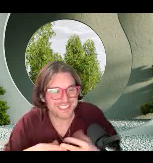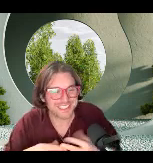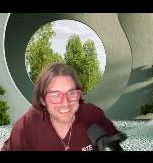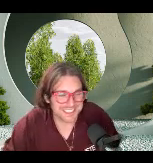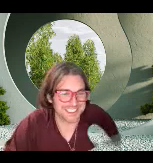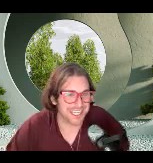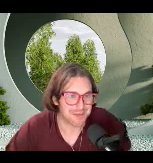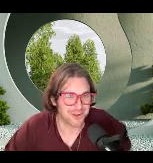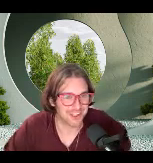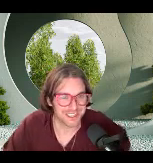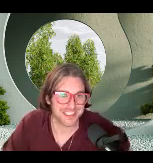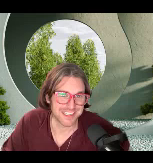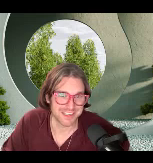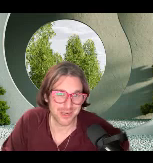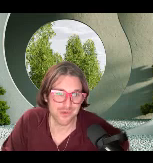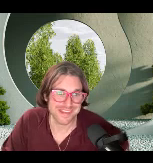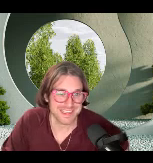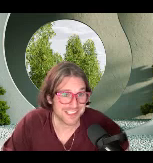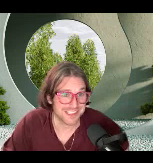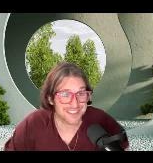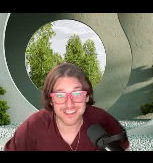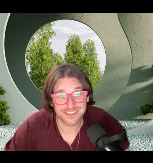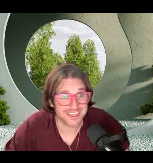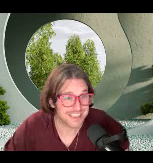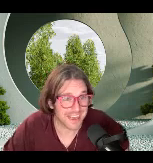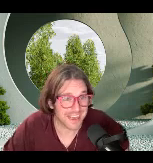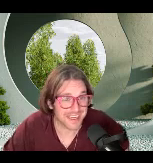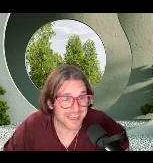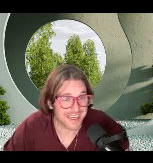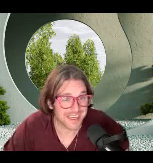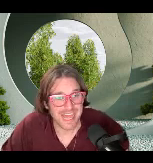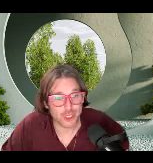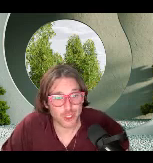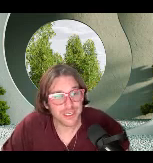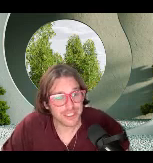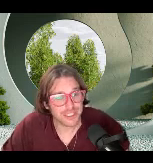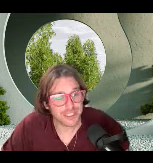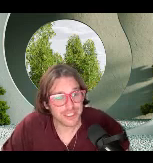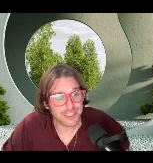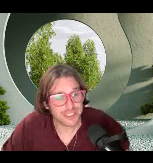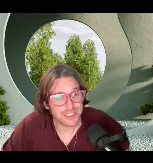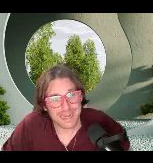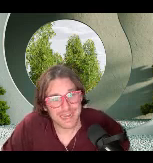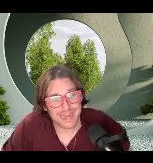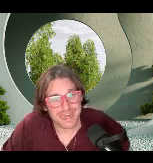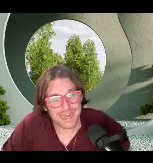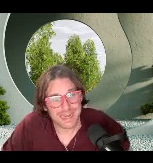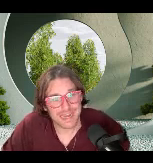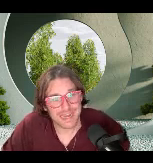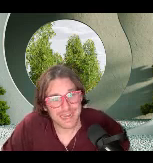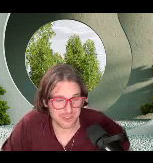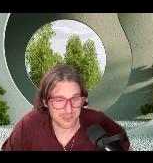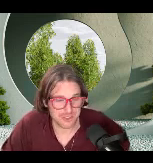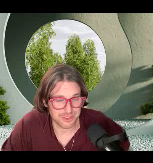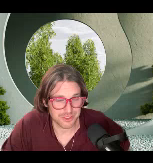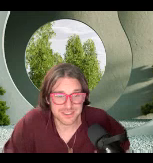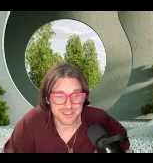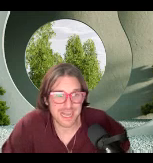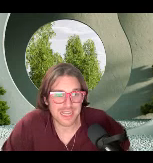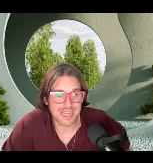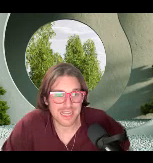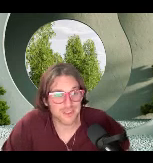this is an NCCE community collective. And what this is a living document that you can go right now and contribute to. And if